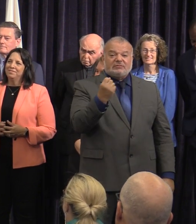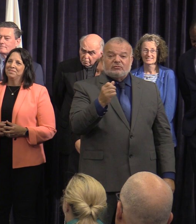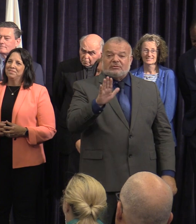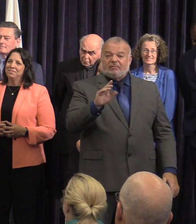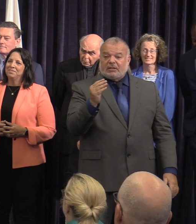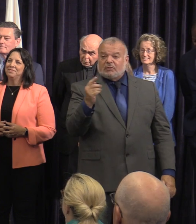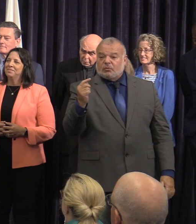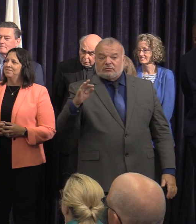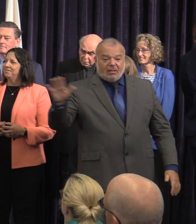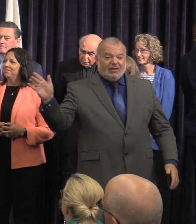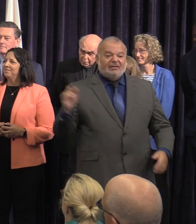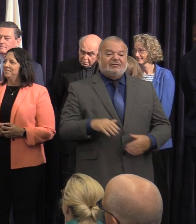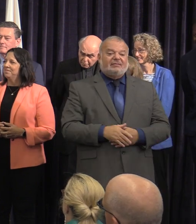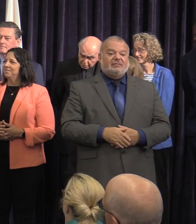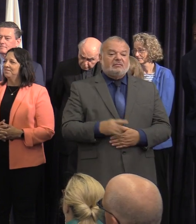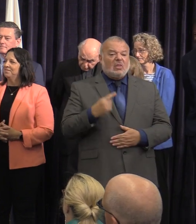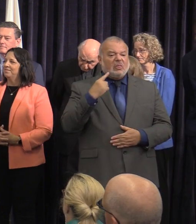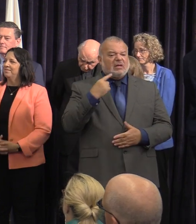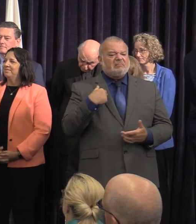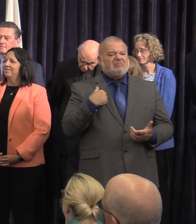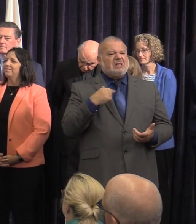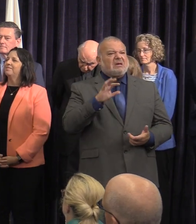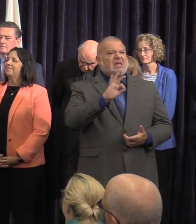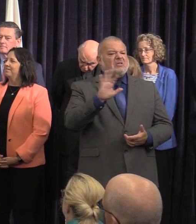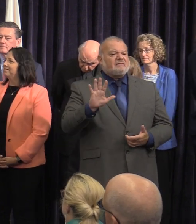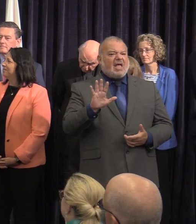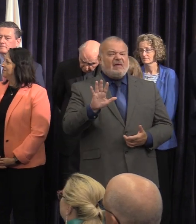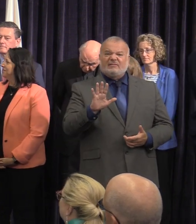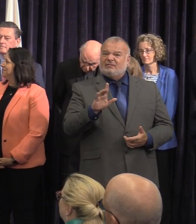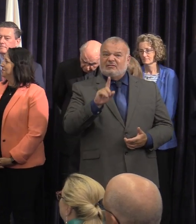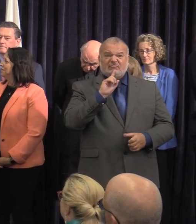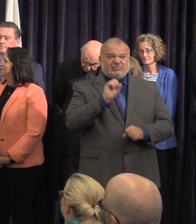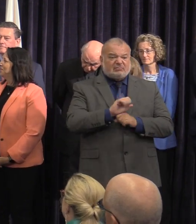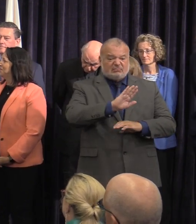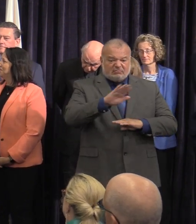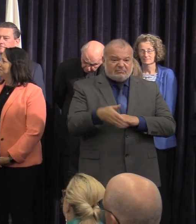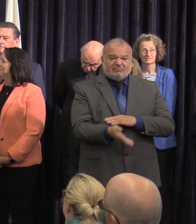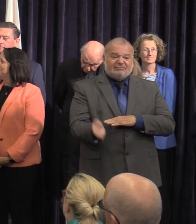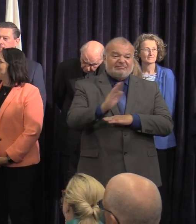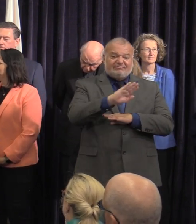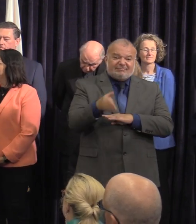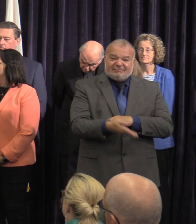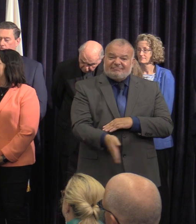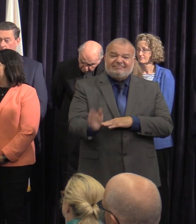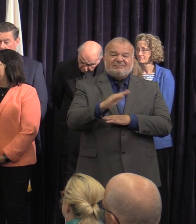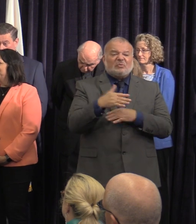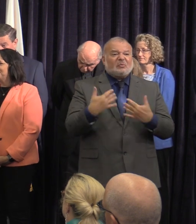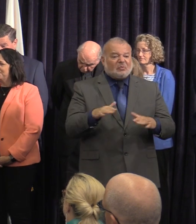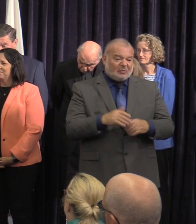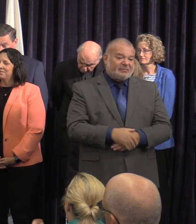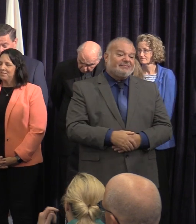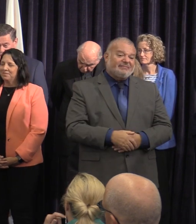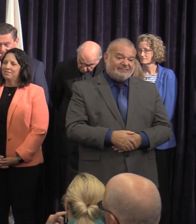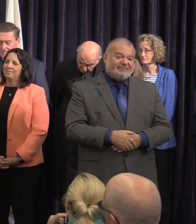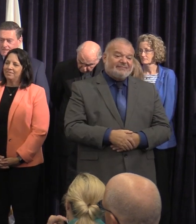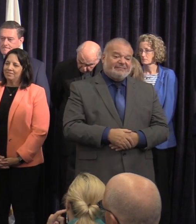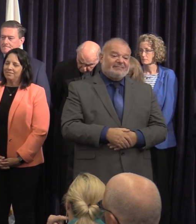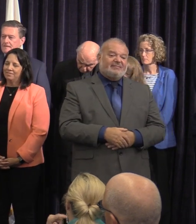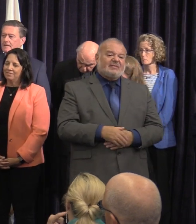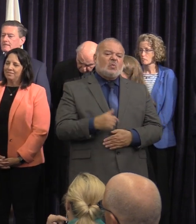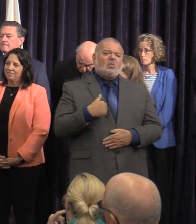6 a.m., we have Allison call. We have Valentina at 10 p.m. We